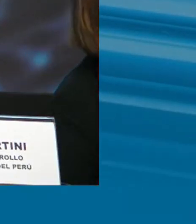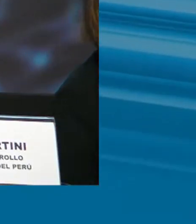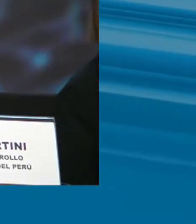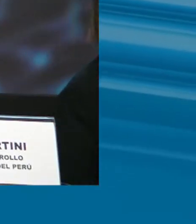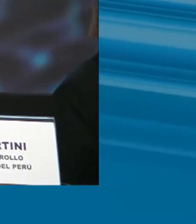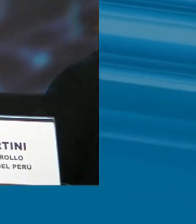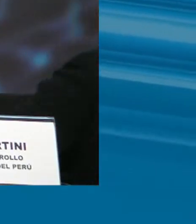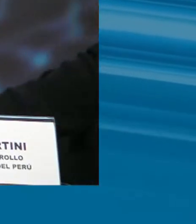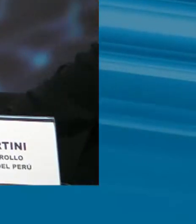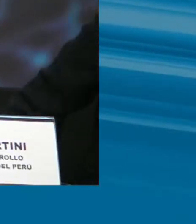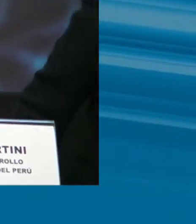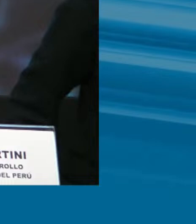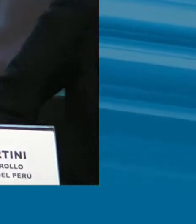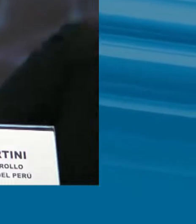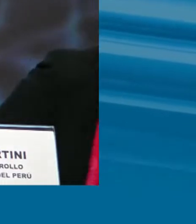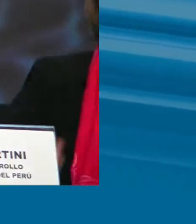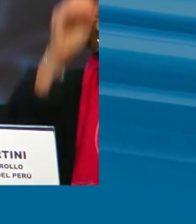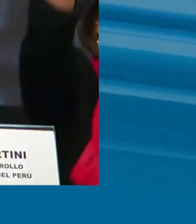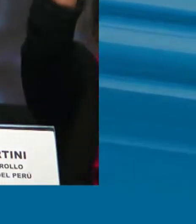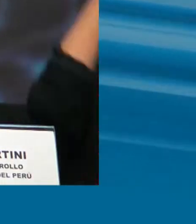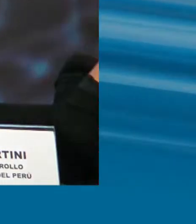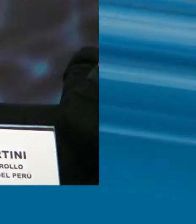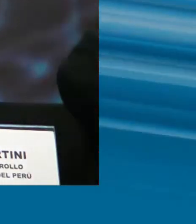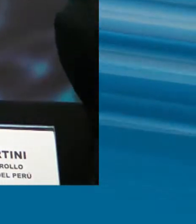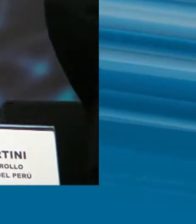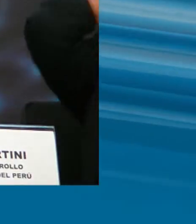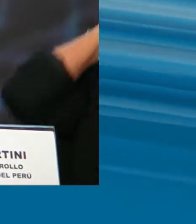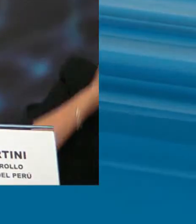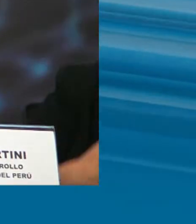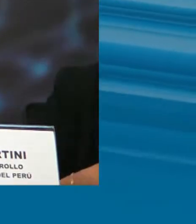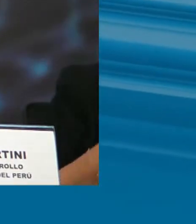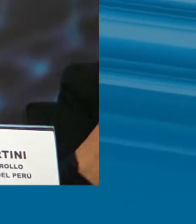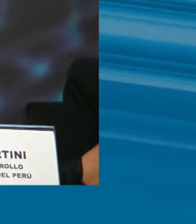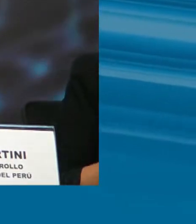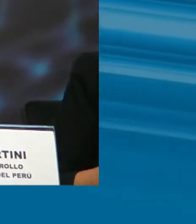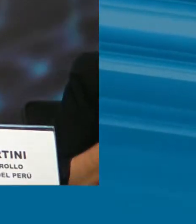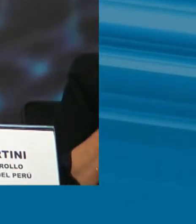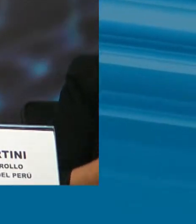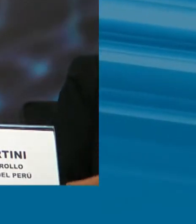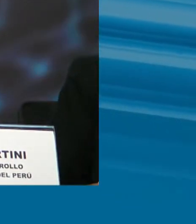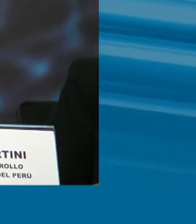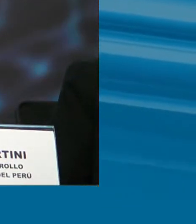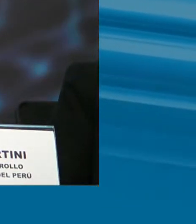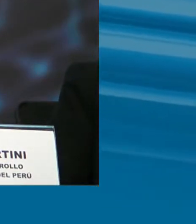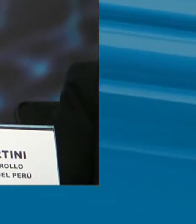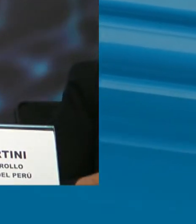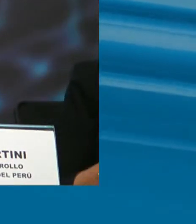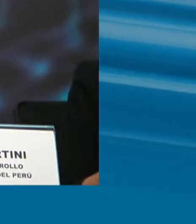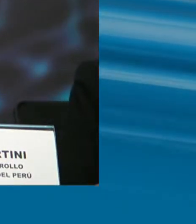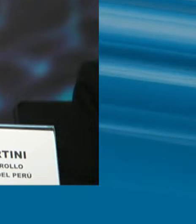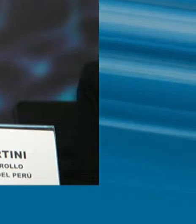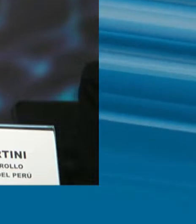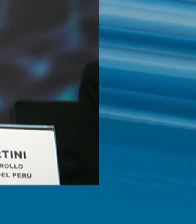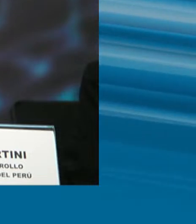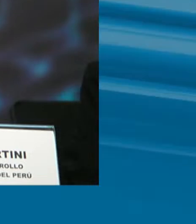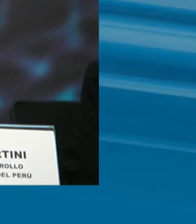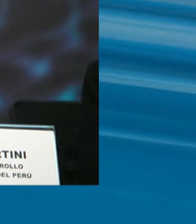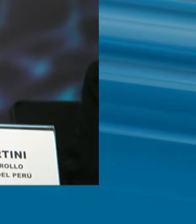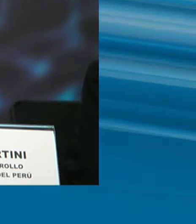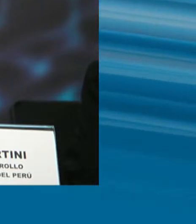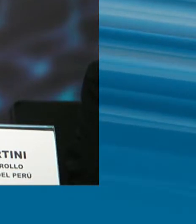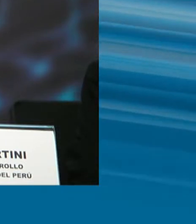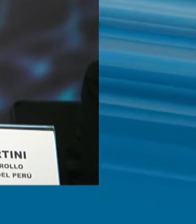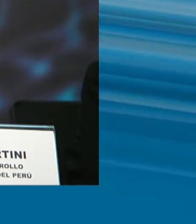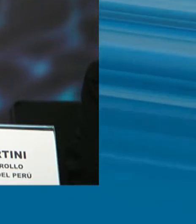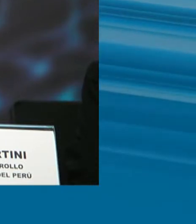the ministers of state, the deputy ministers, and senior officials of the different governments, members of